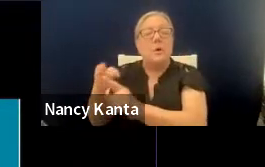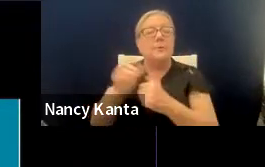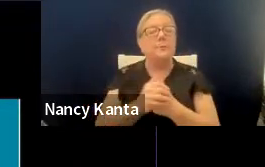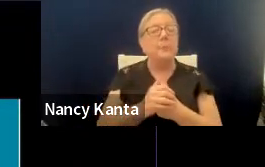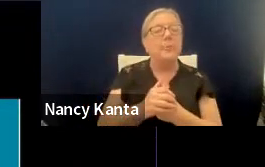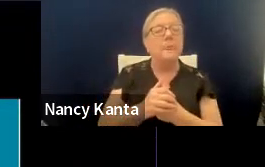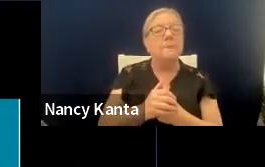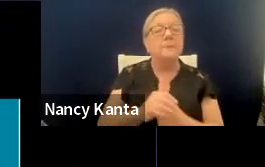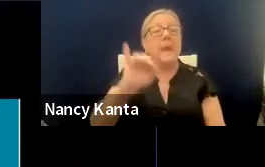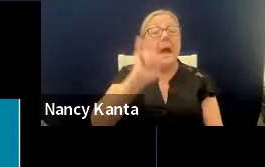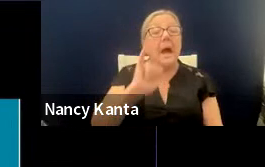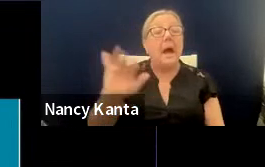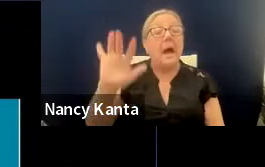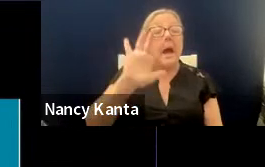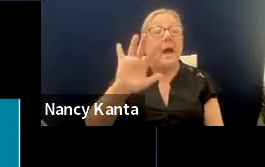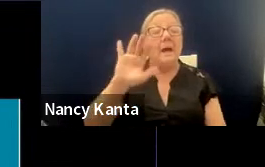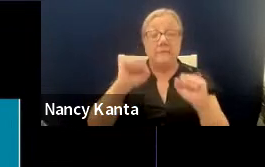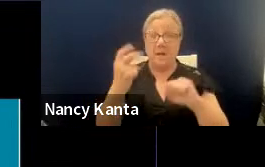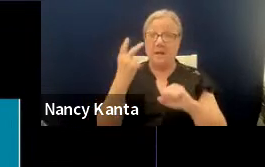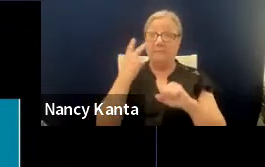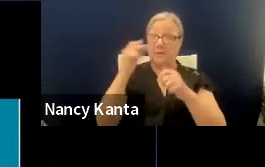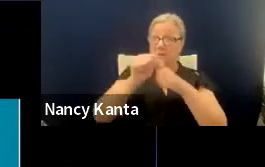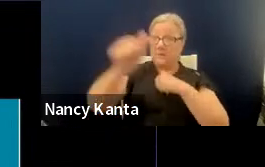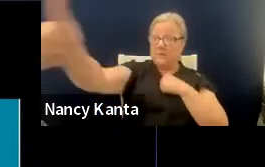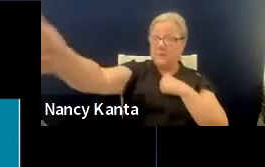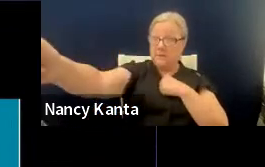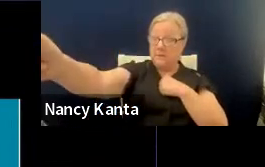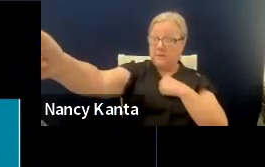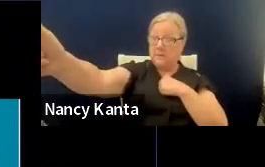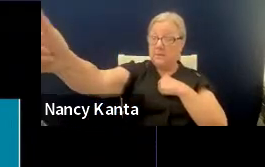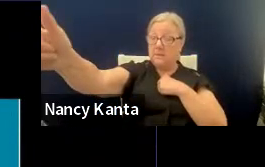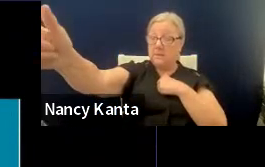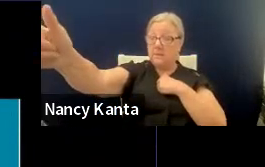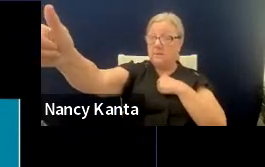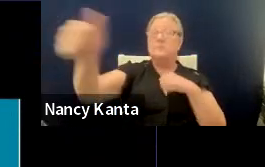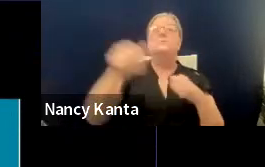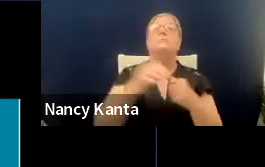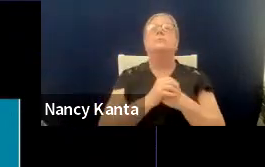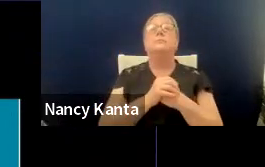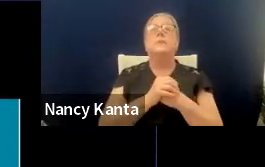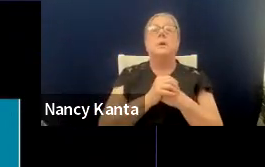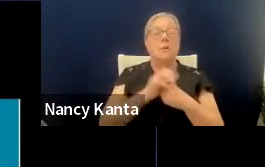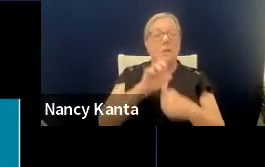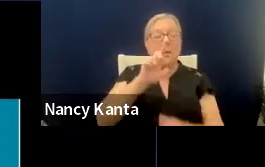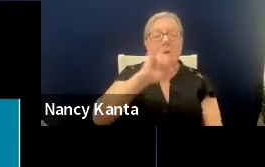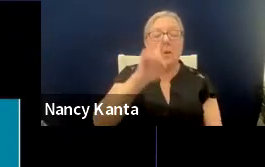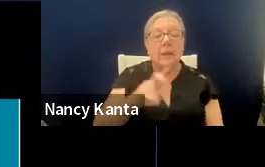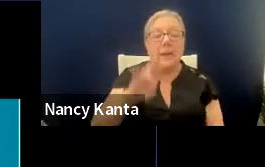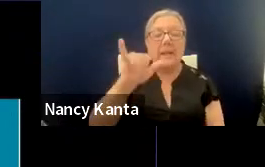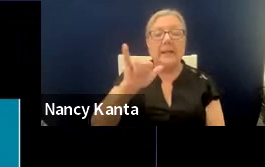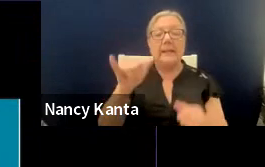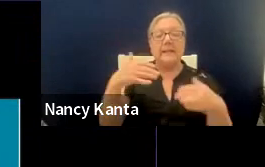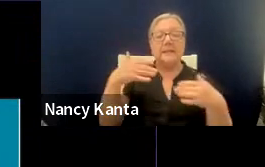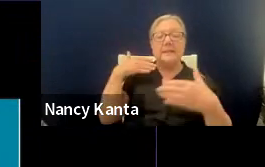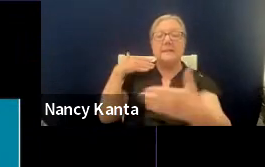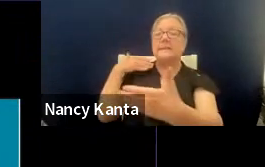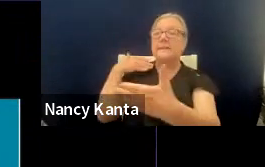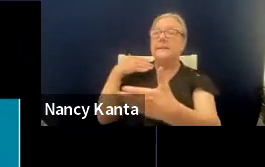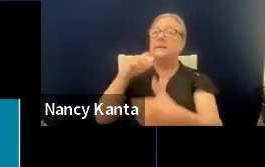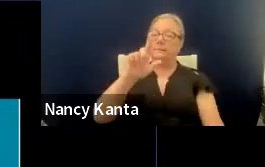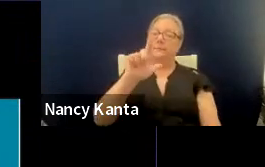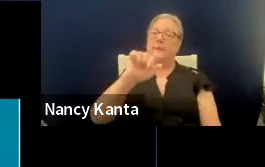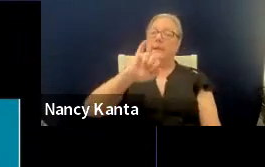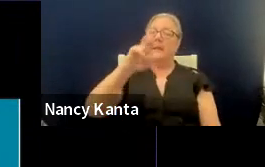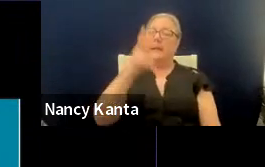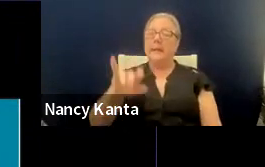the I-5 visible in the distance or as she's approaching this very large structure, what would make her